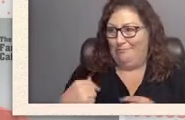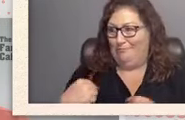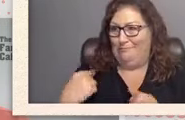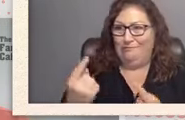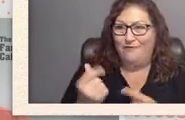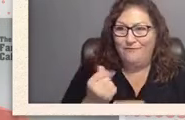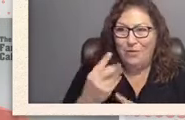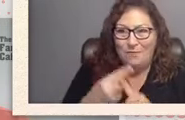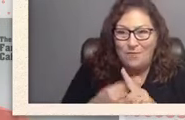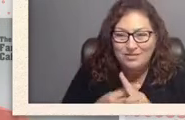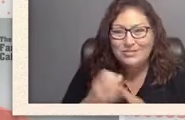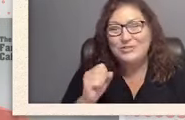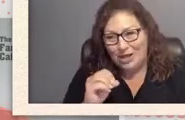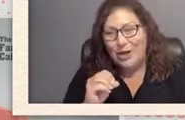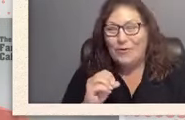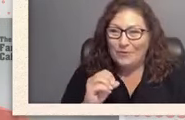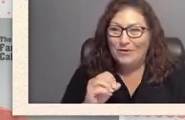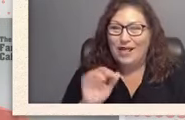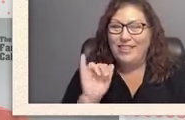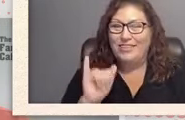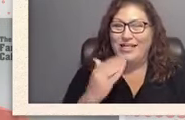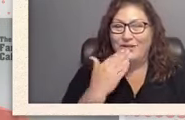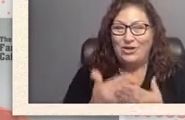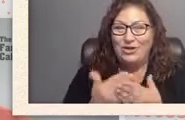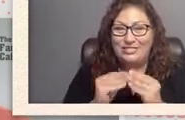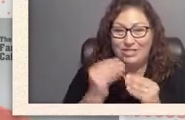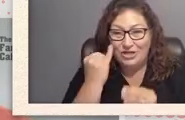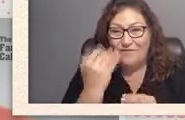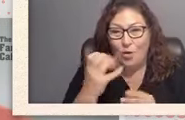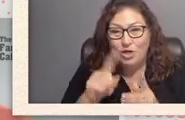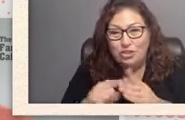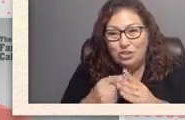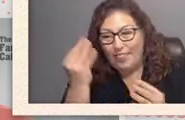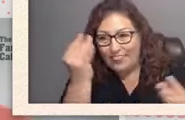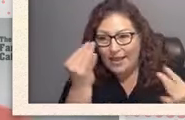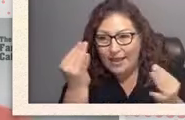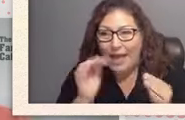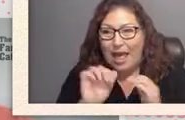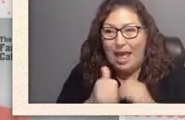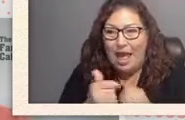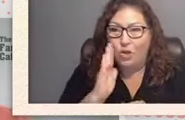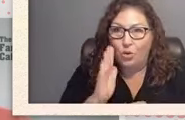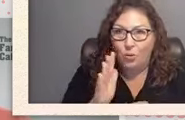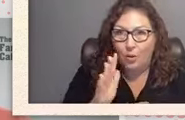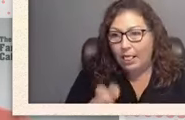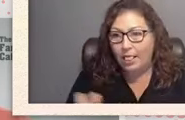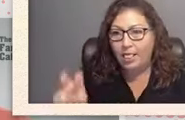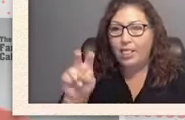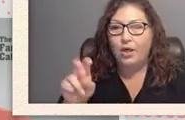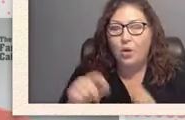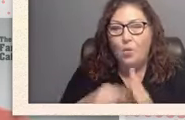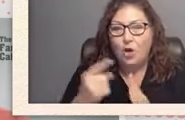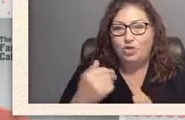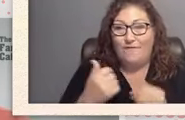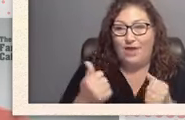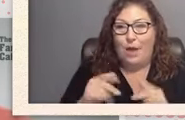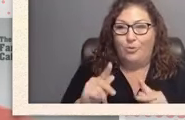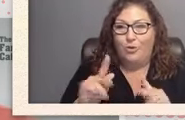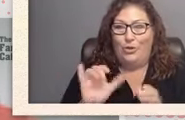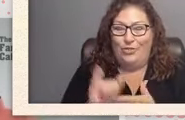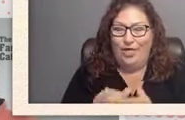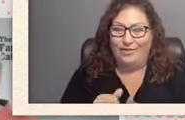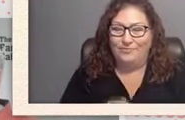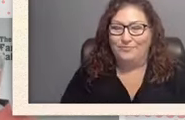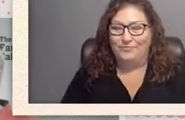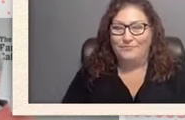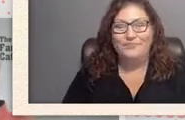So this is a good session if you want to start thinking about how you're going to get around once you have an opportunity to do that.